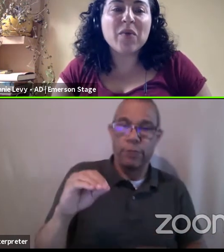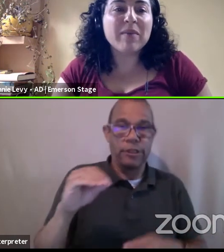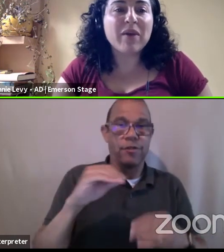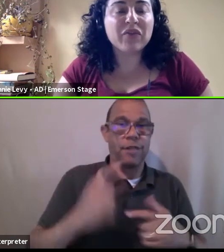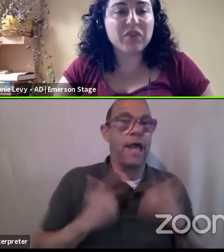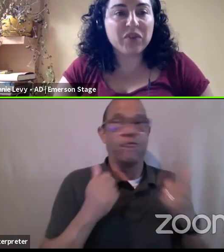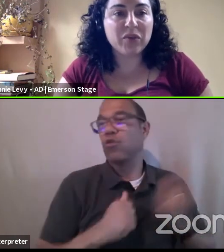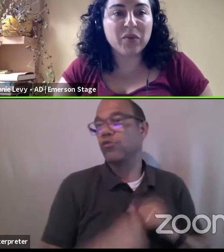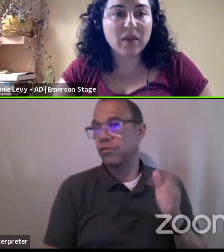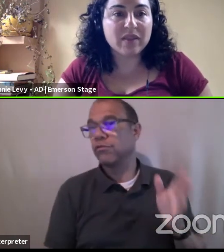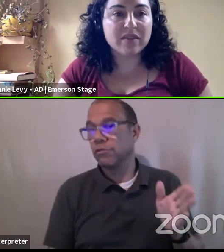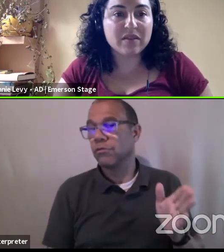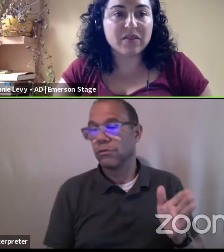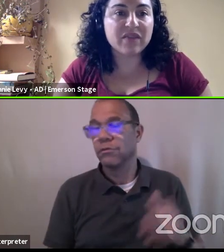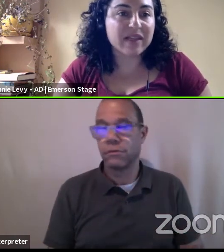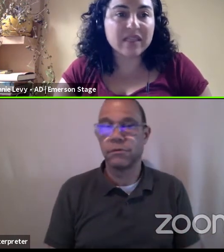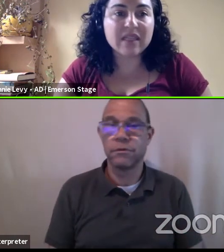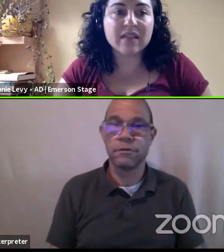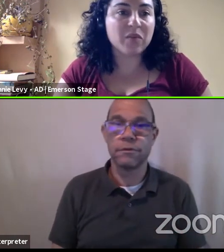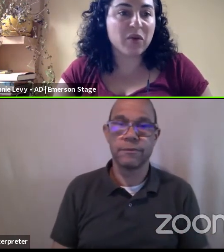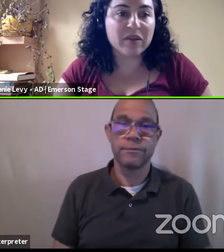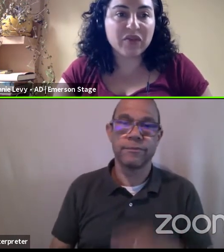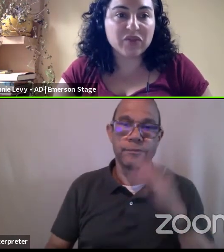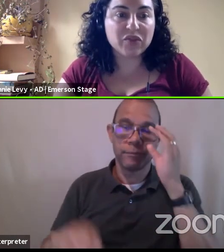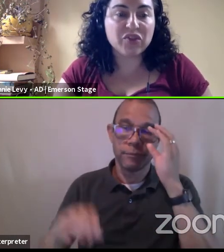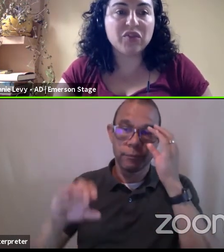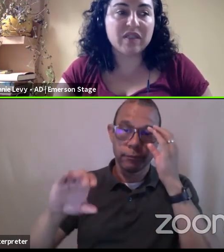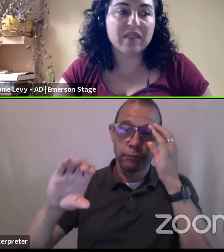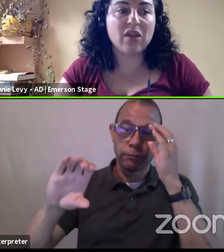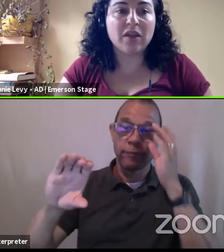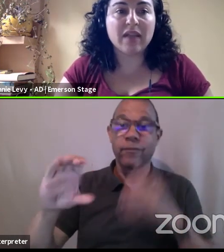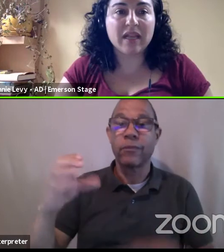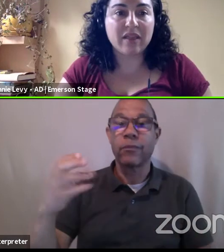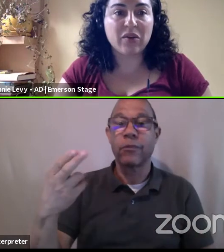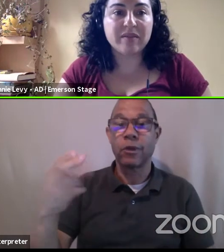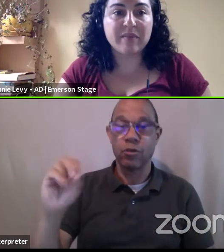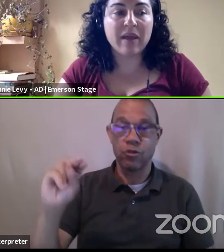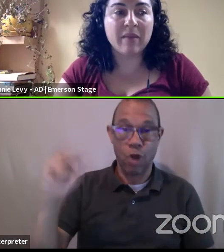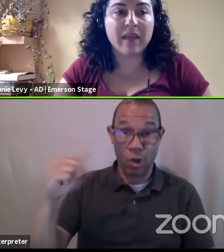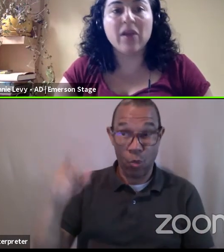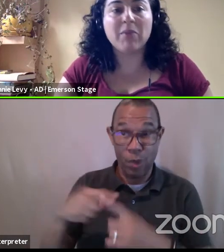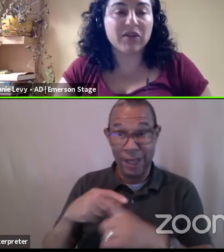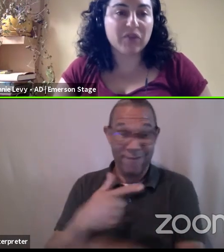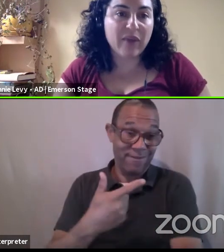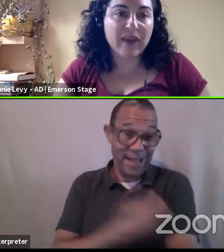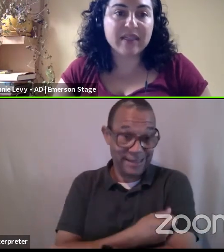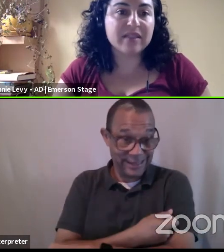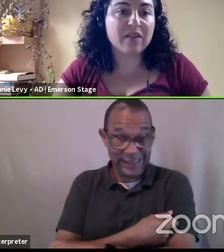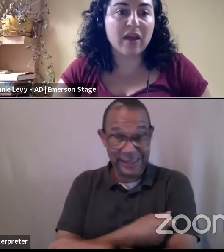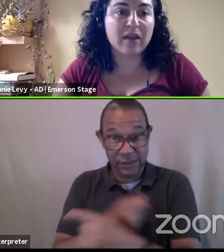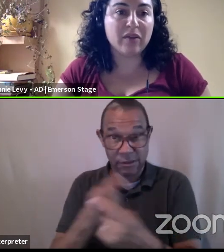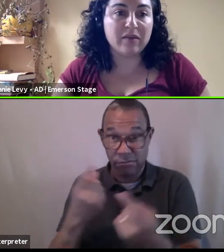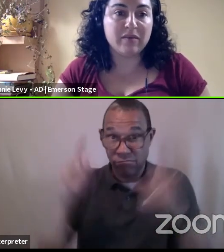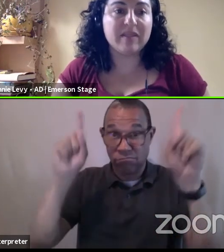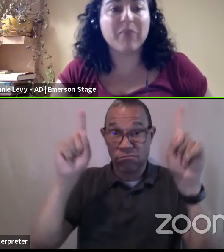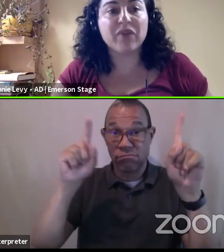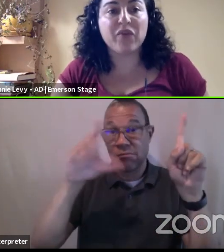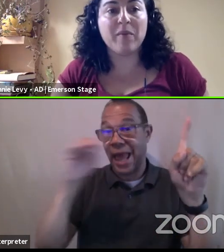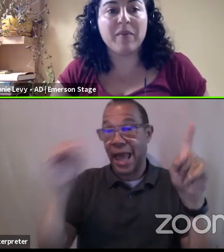Tong, what about for you? Once there's a vaccine and we're in the future, do you see online theater as becoming part of your practice, uh,